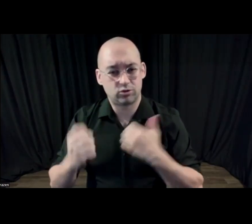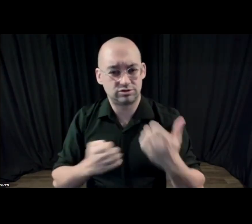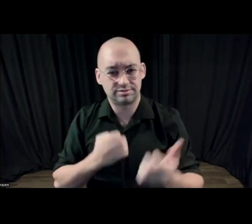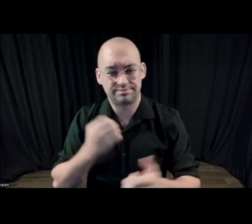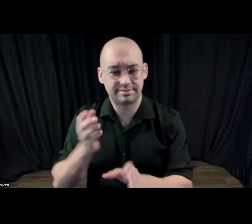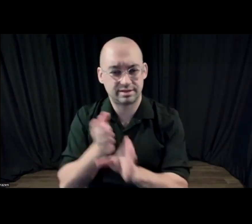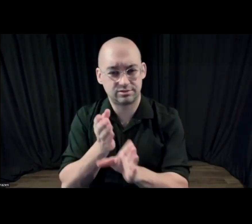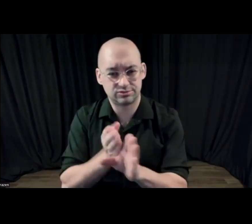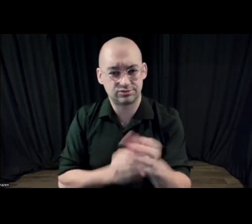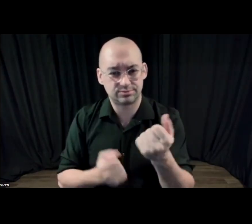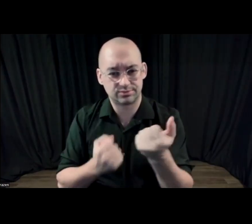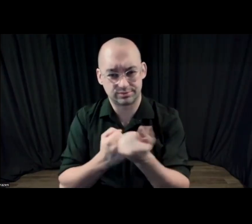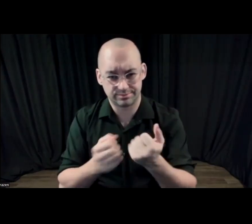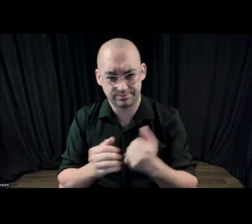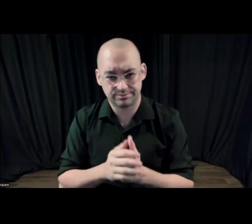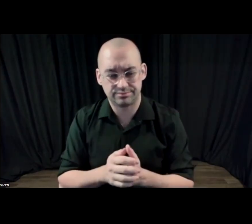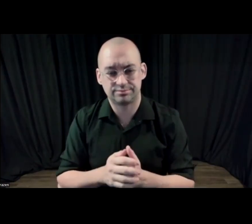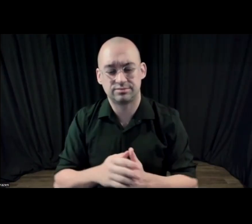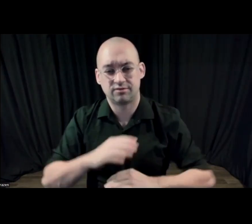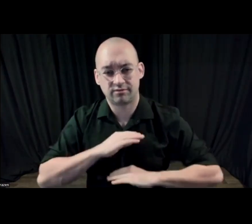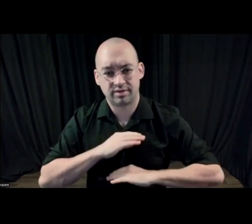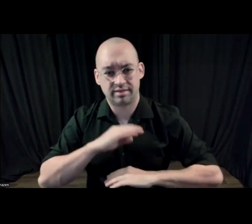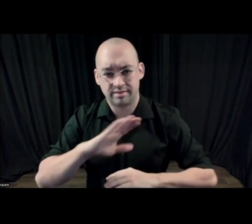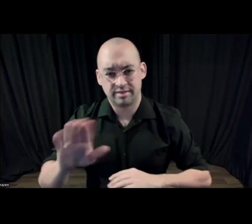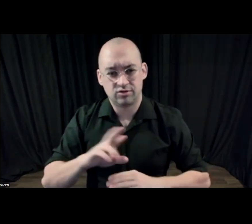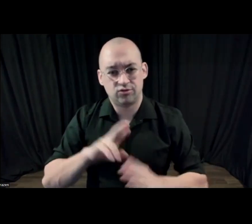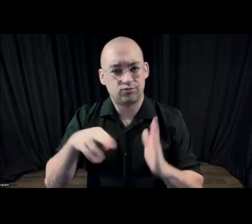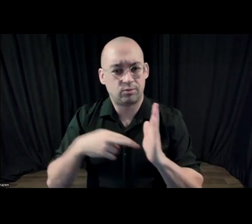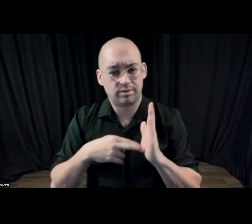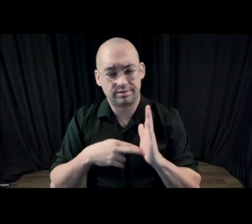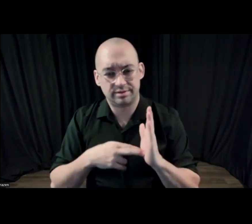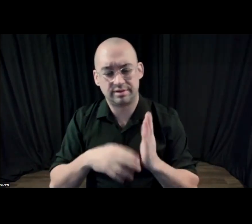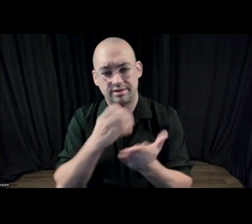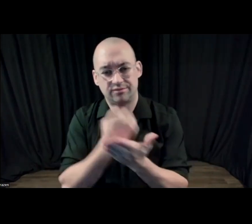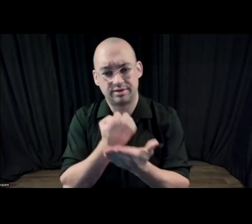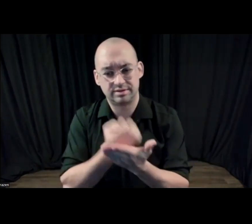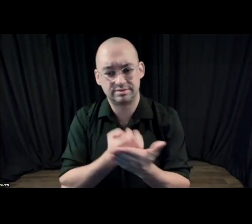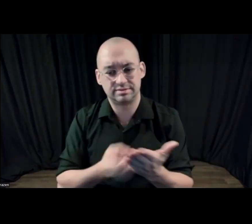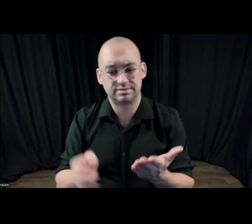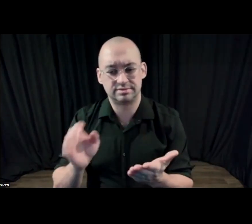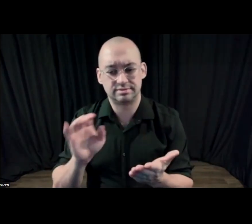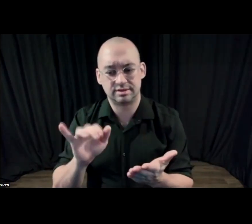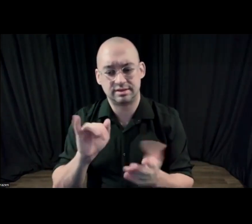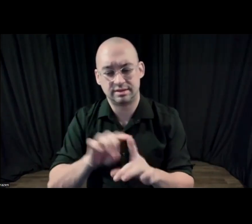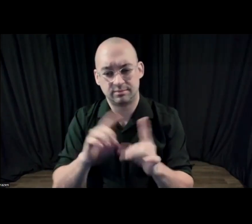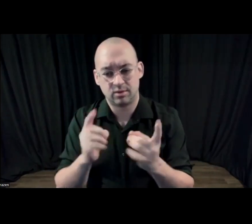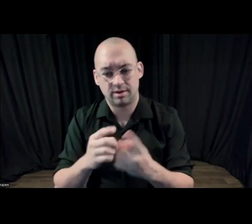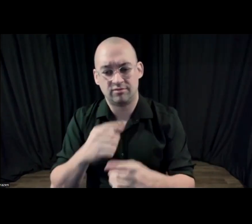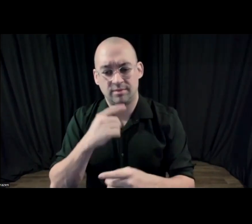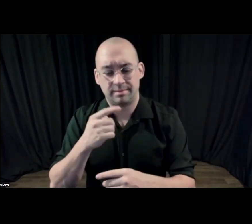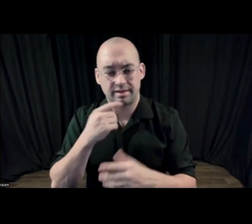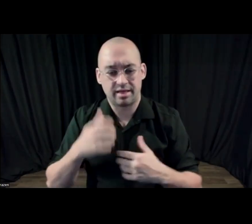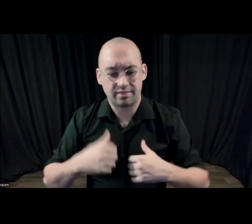psychological support to fulfill their role. And evidence, the Department of Public Health, the